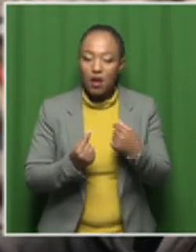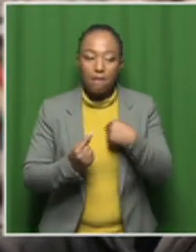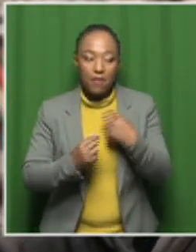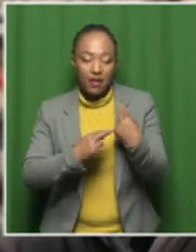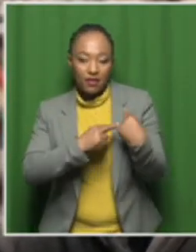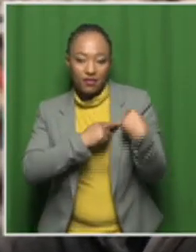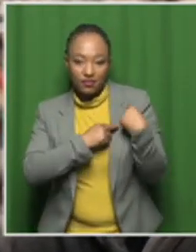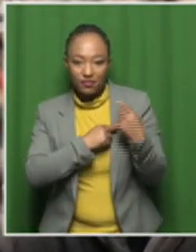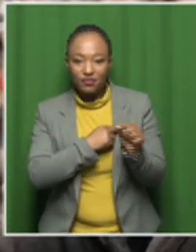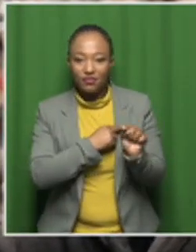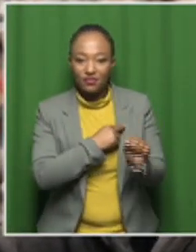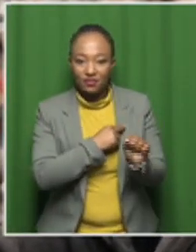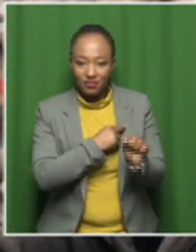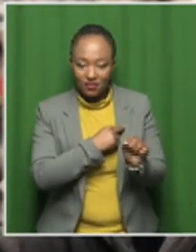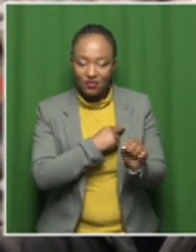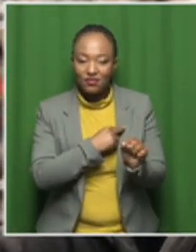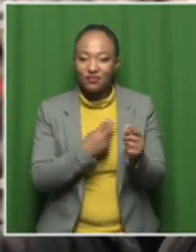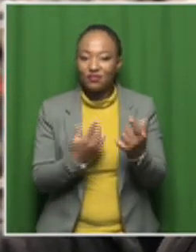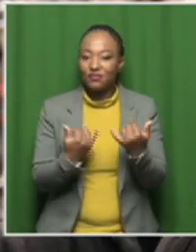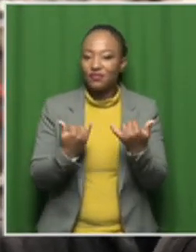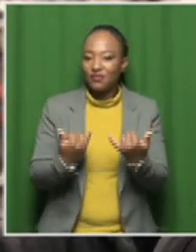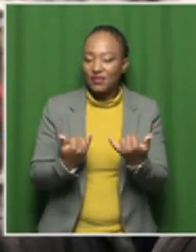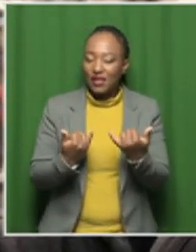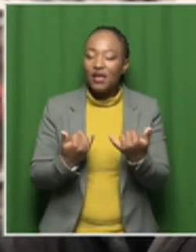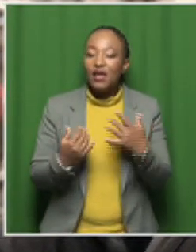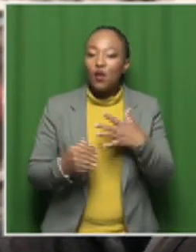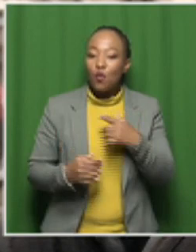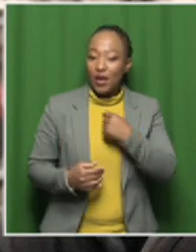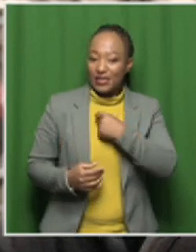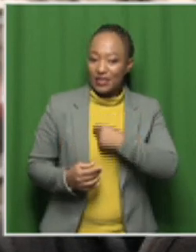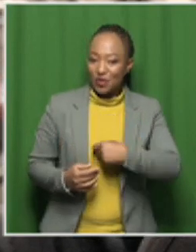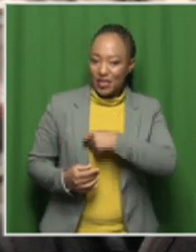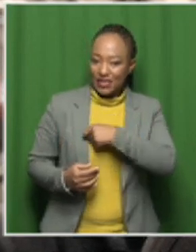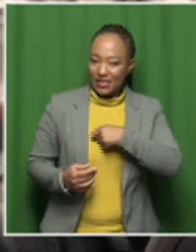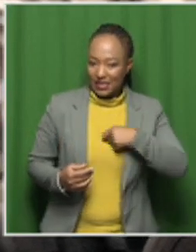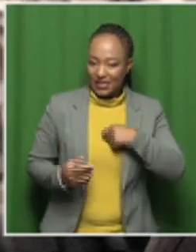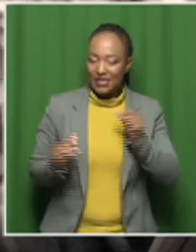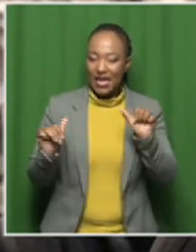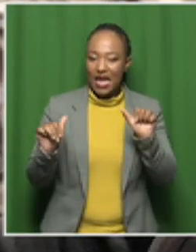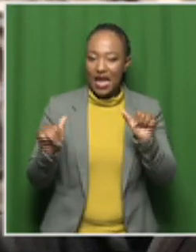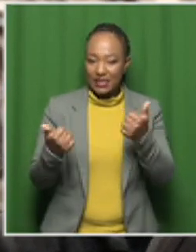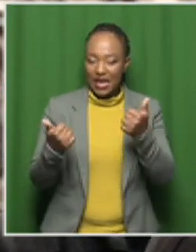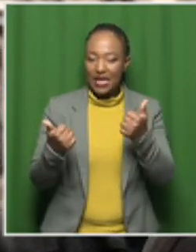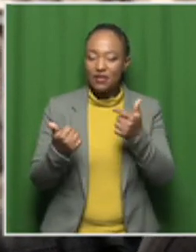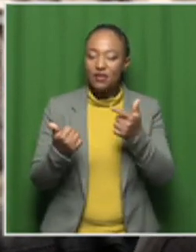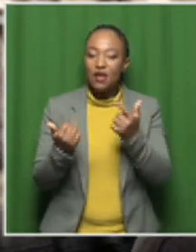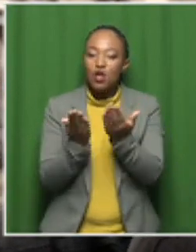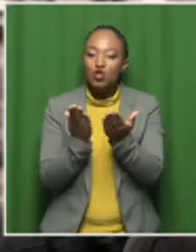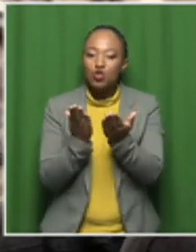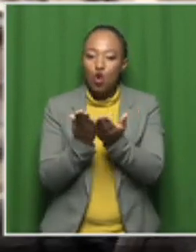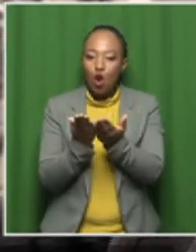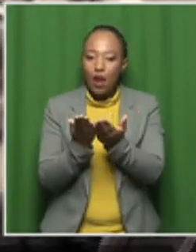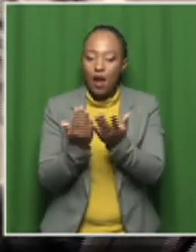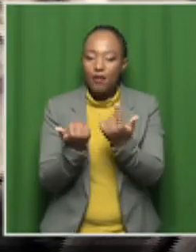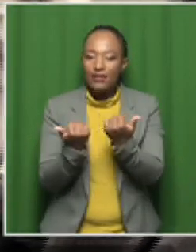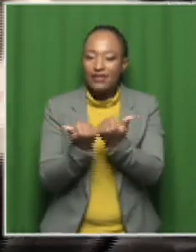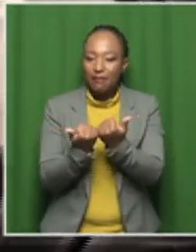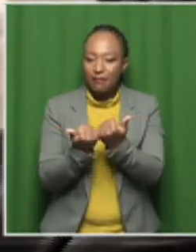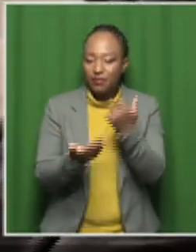responsible primarily for the Swiss Government Excellence Scholarships. And we offer